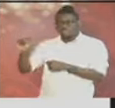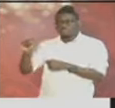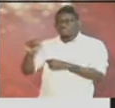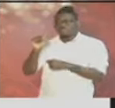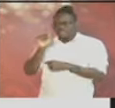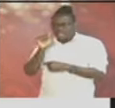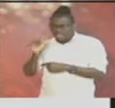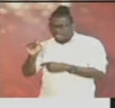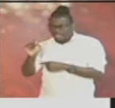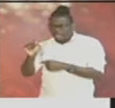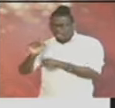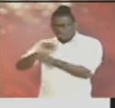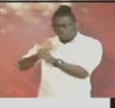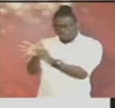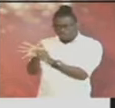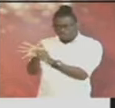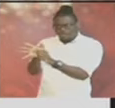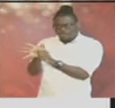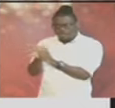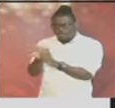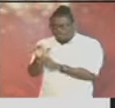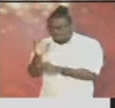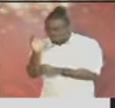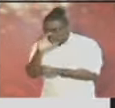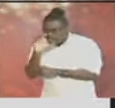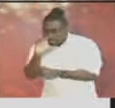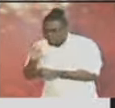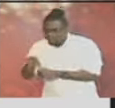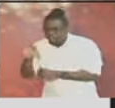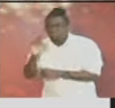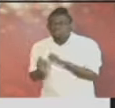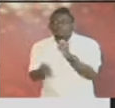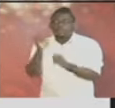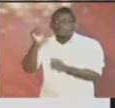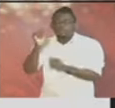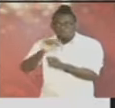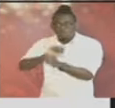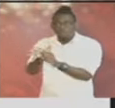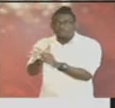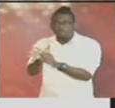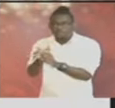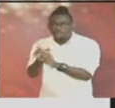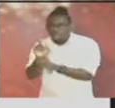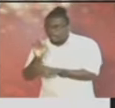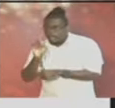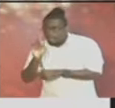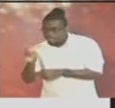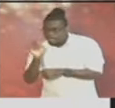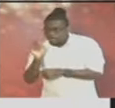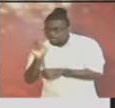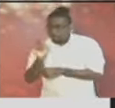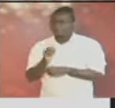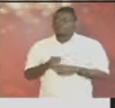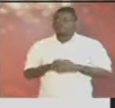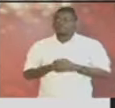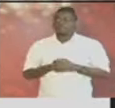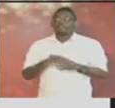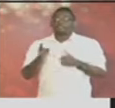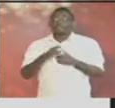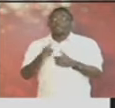and select Trinidad and Tobago COVID-19 dashboard. Selecting that option takes us to the other